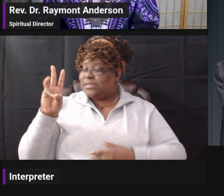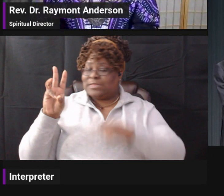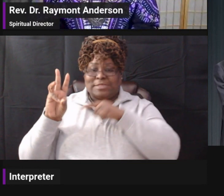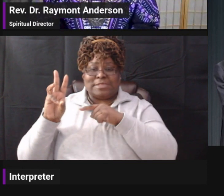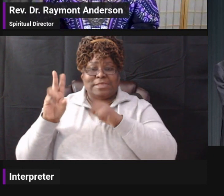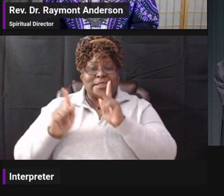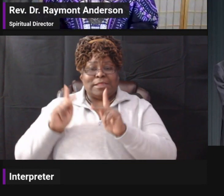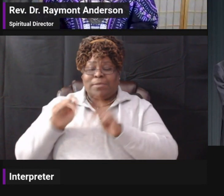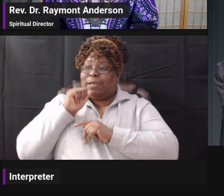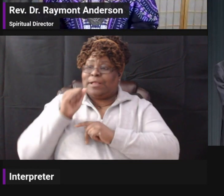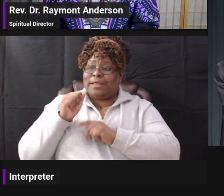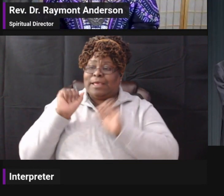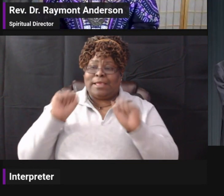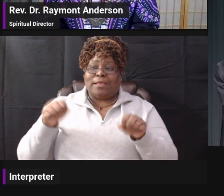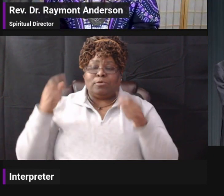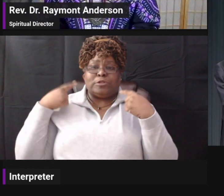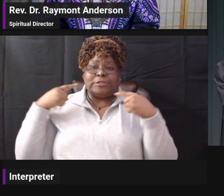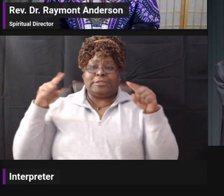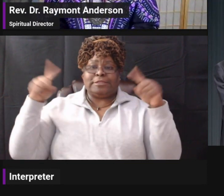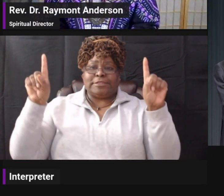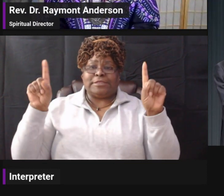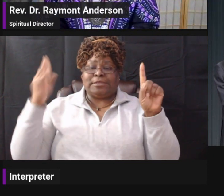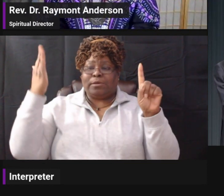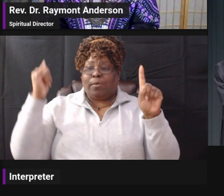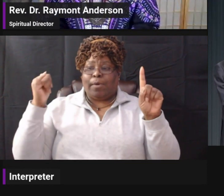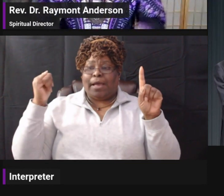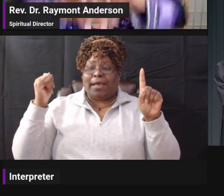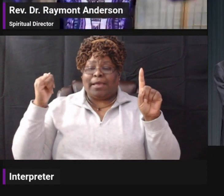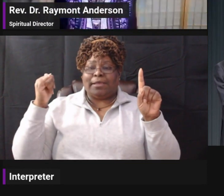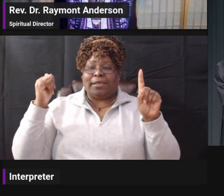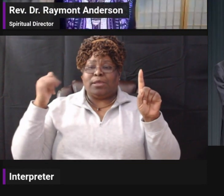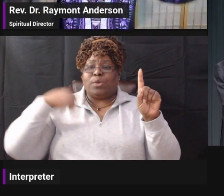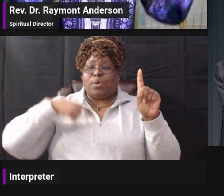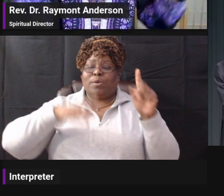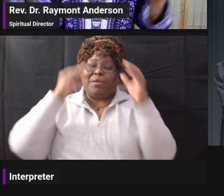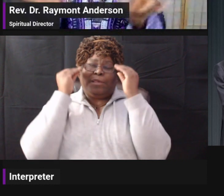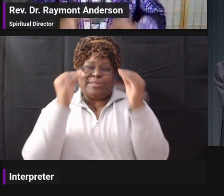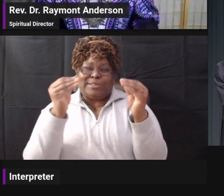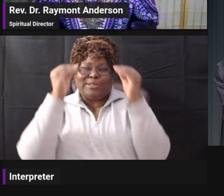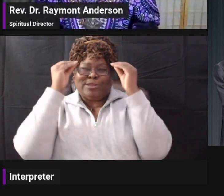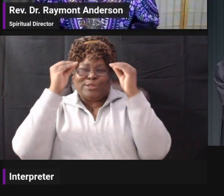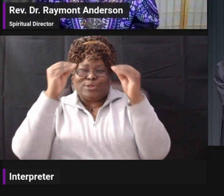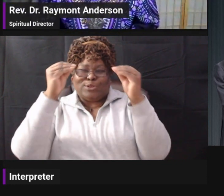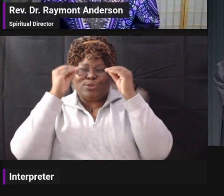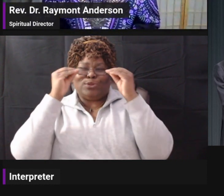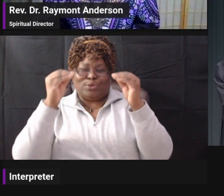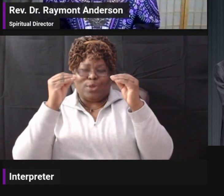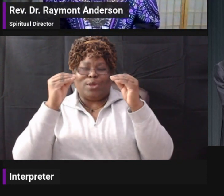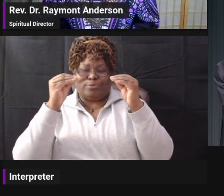other 6 of those 7 are not able to follow through successfully, because of how we have collectively